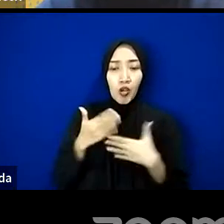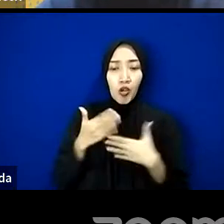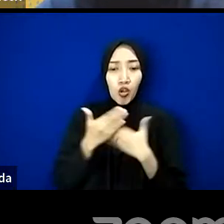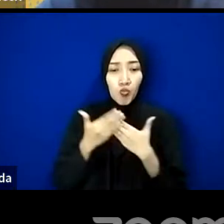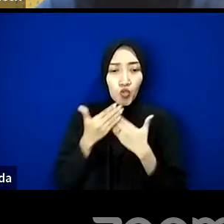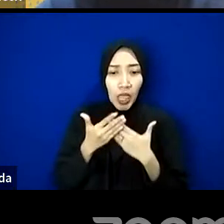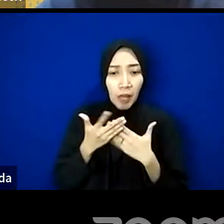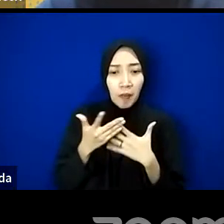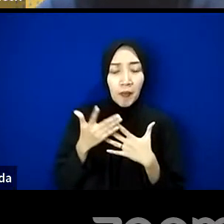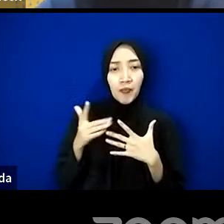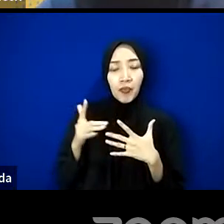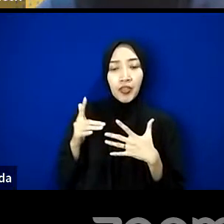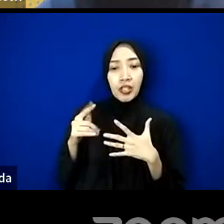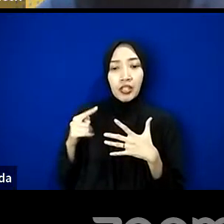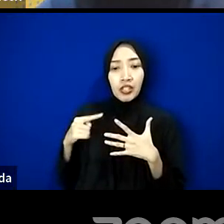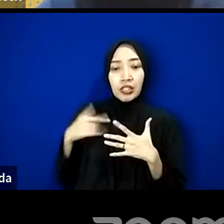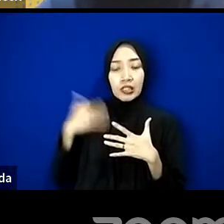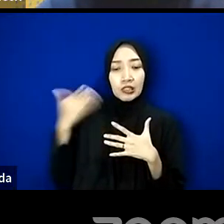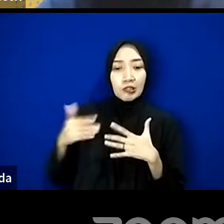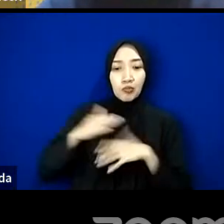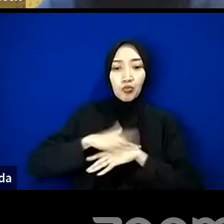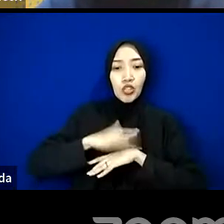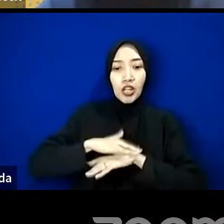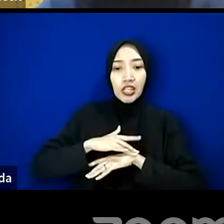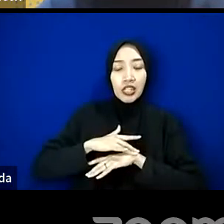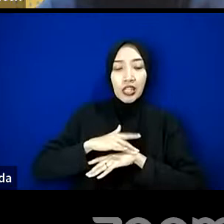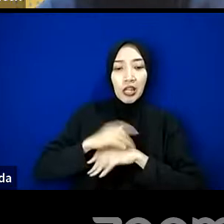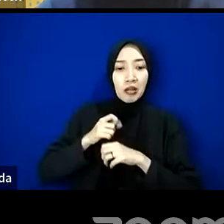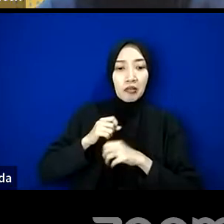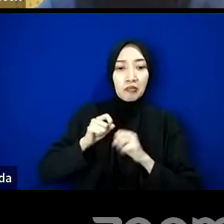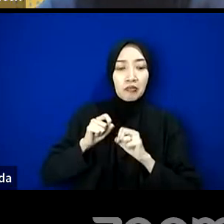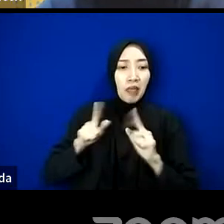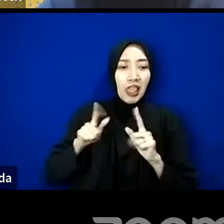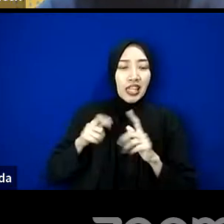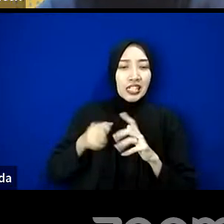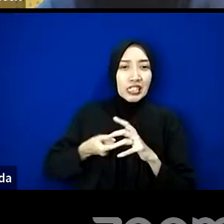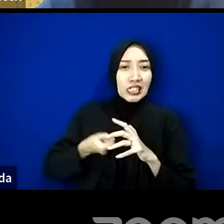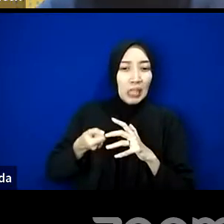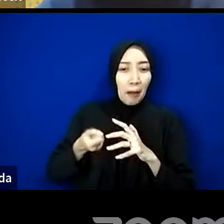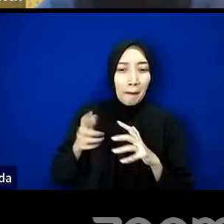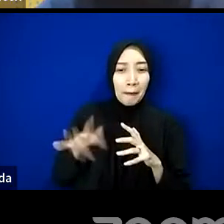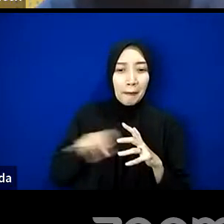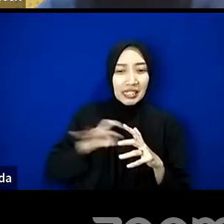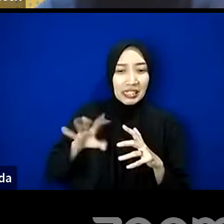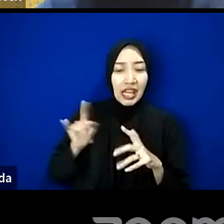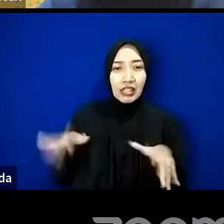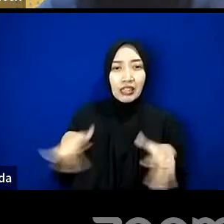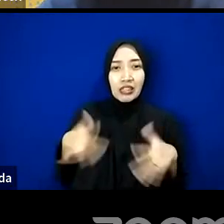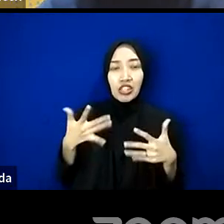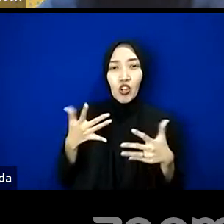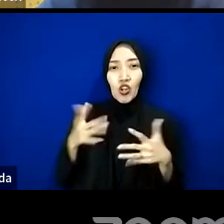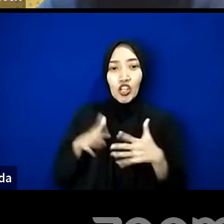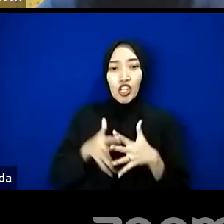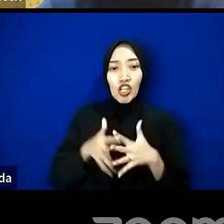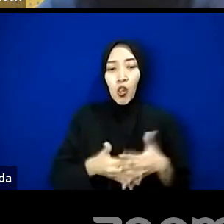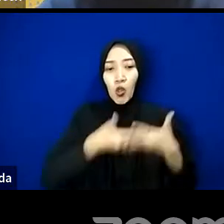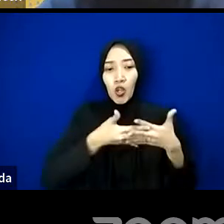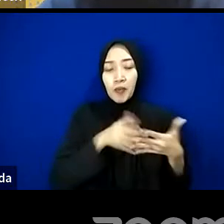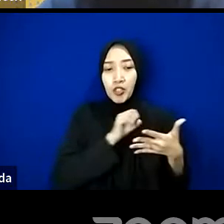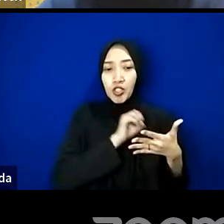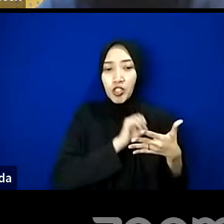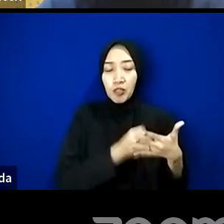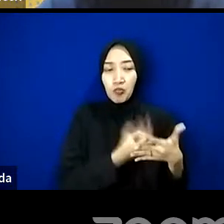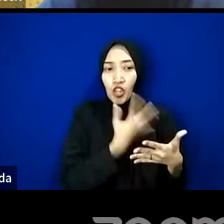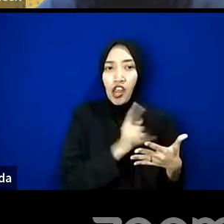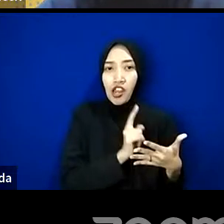because in our Holy Quran mentioned that, but because I mean, in Islam